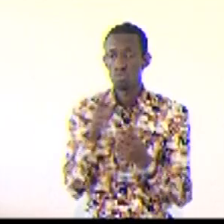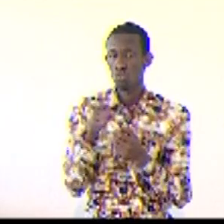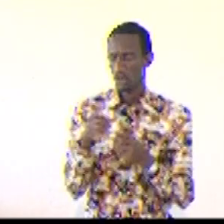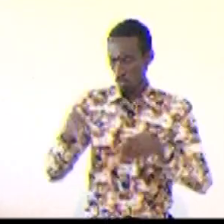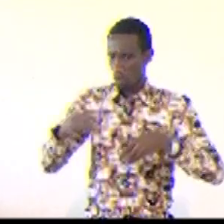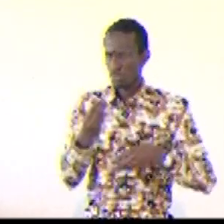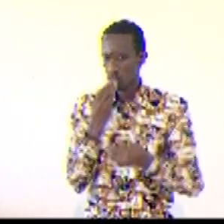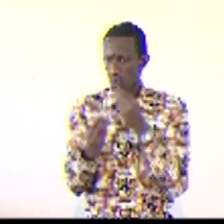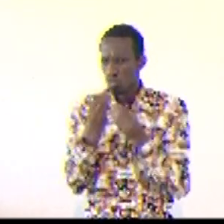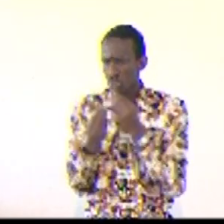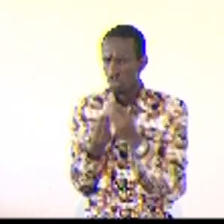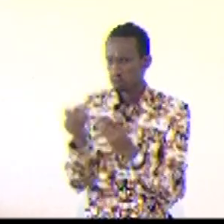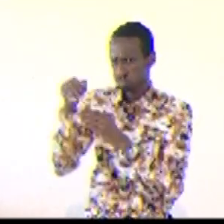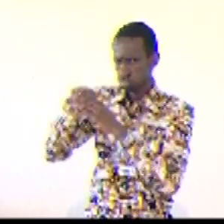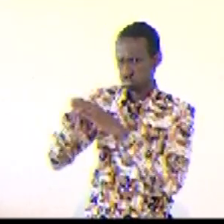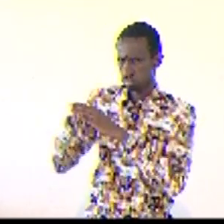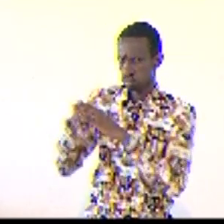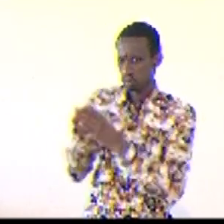fridge, the